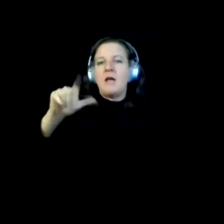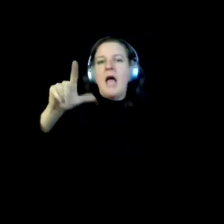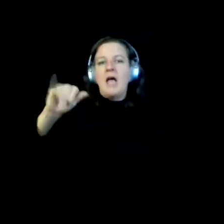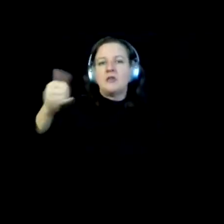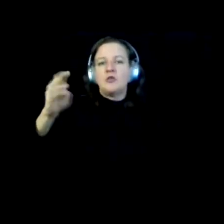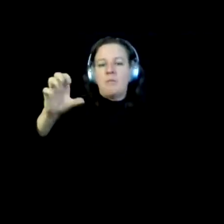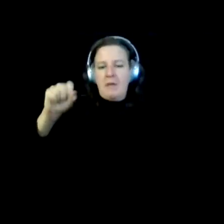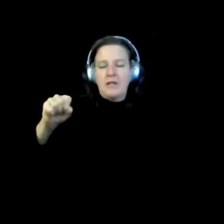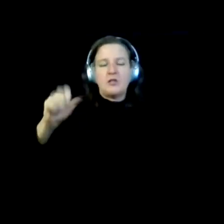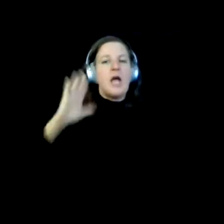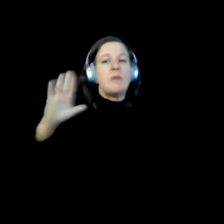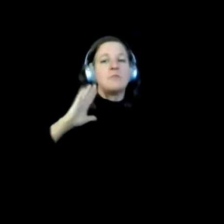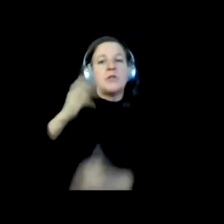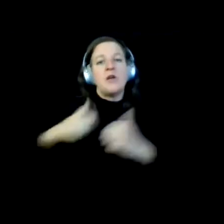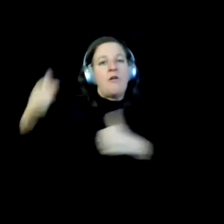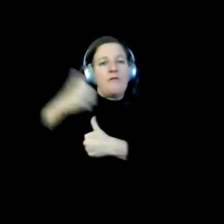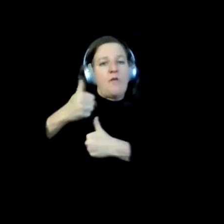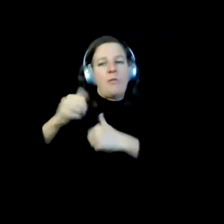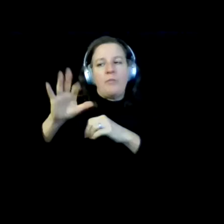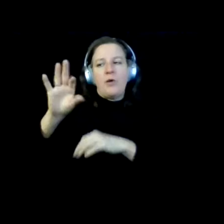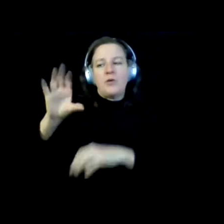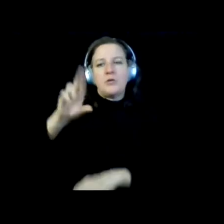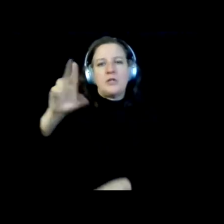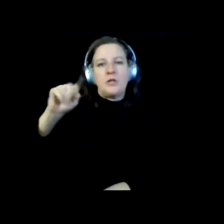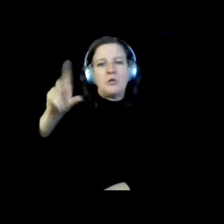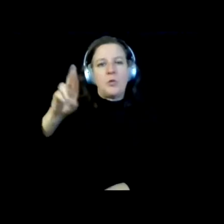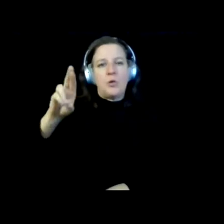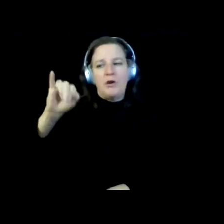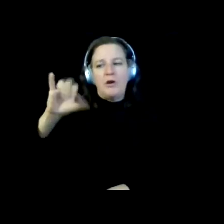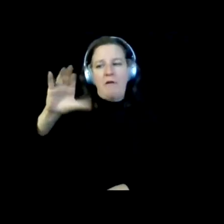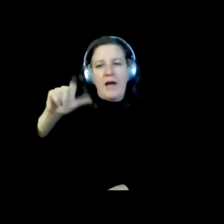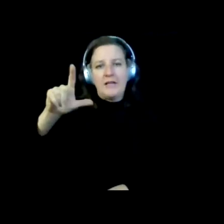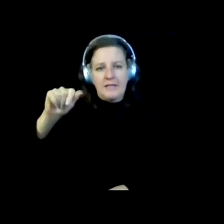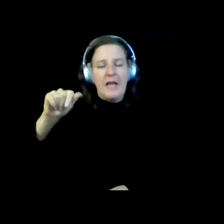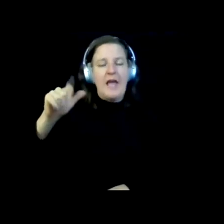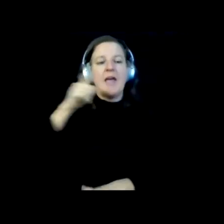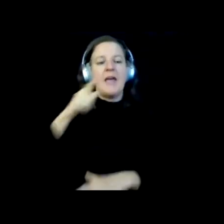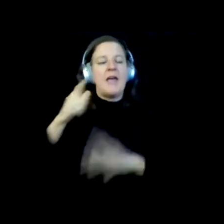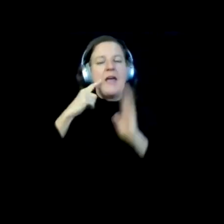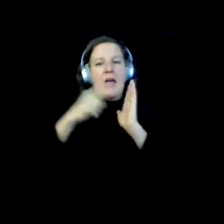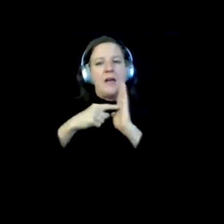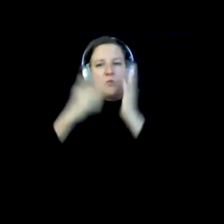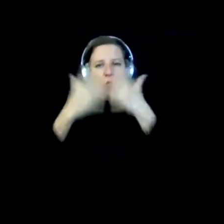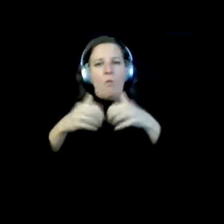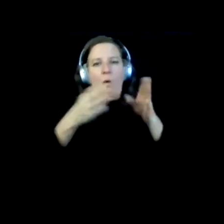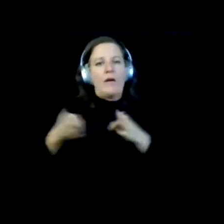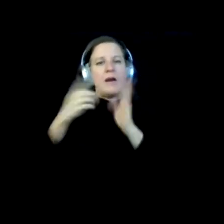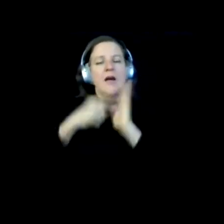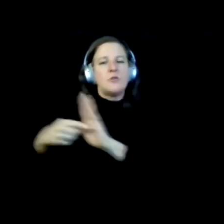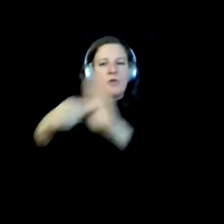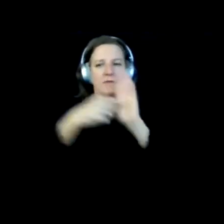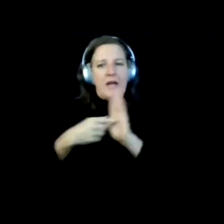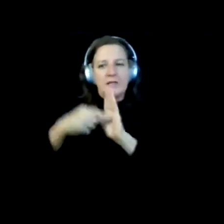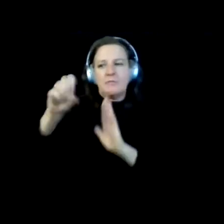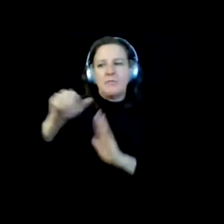and organizer of the current exhibition titled Sara Cwynar, Apple Red, Grass Green, Sky